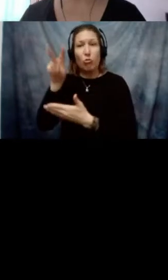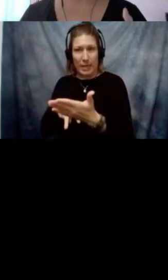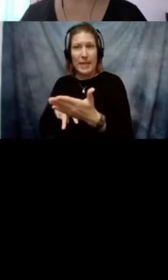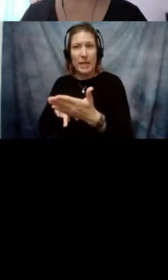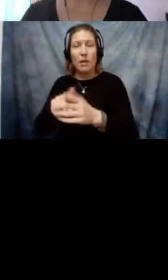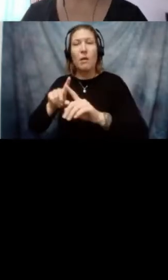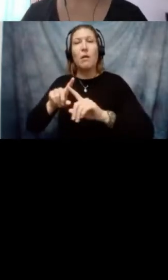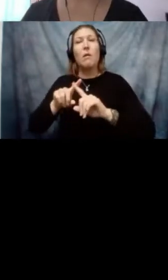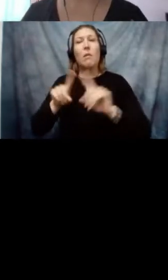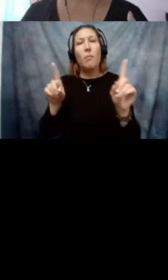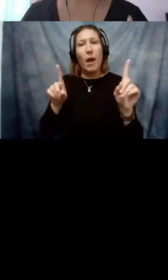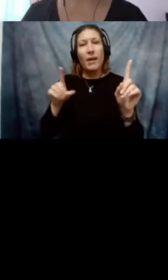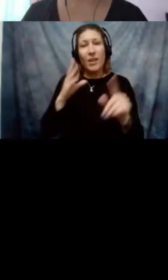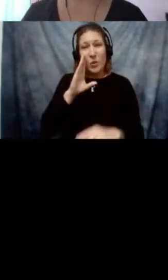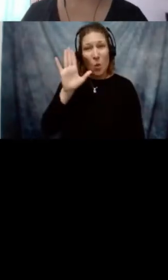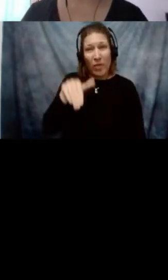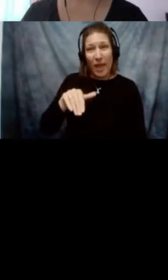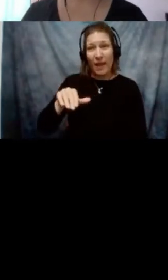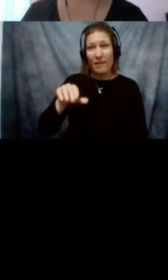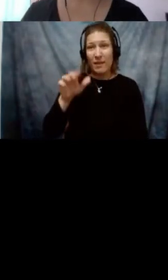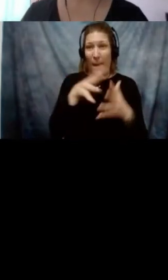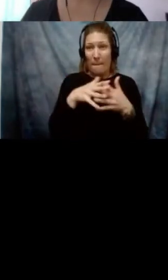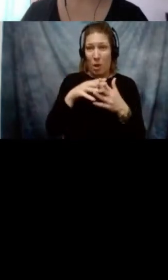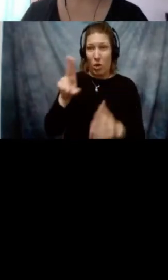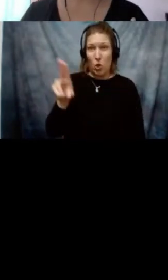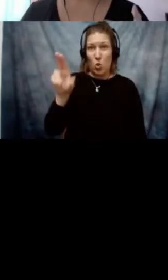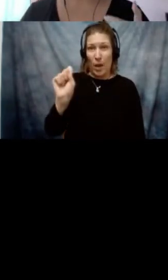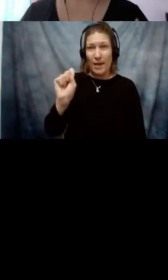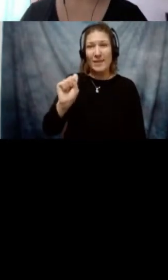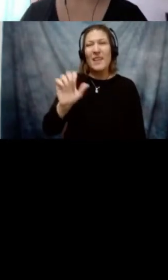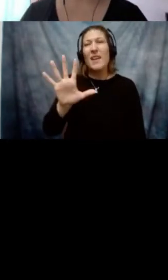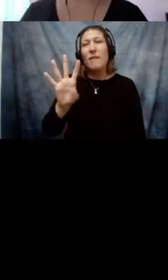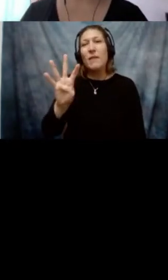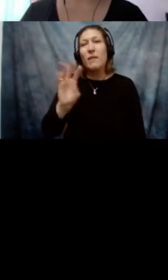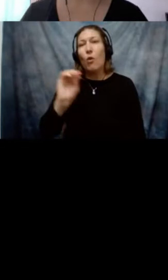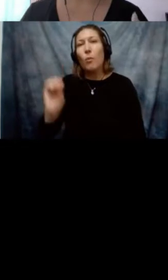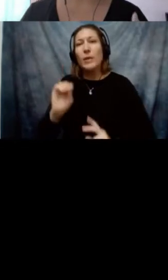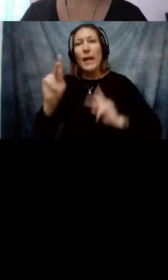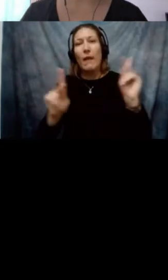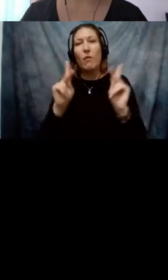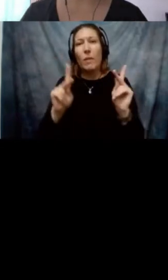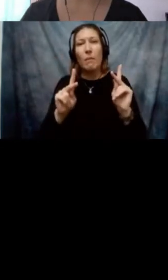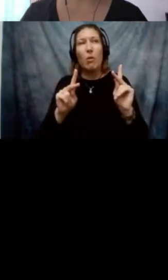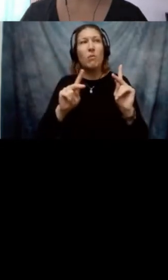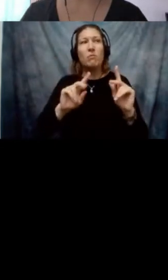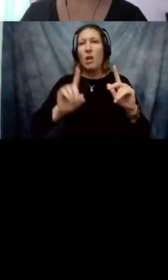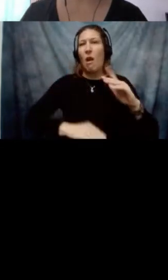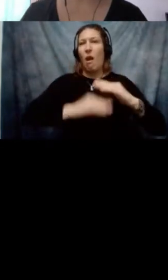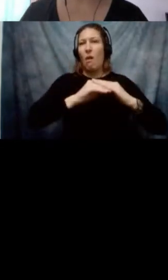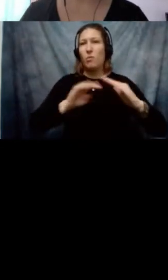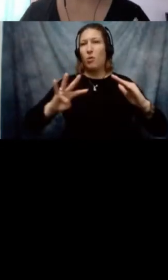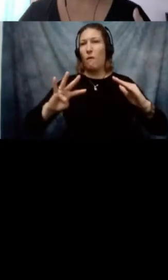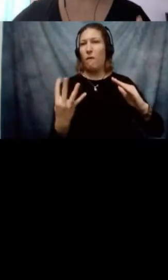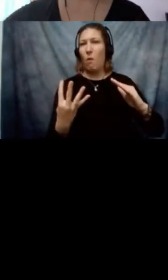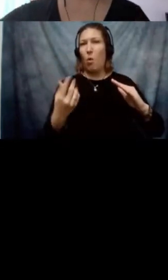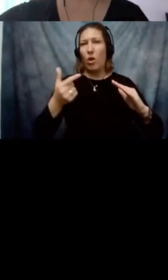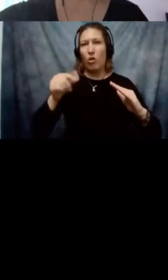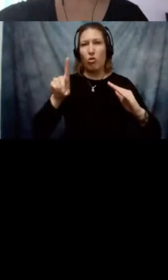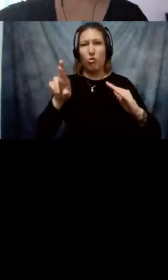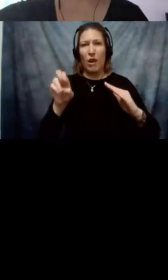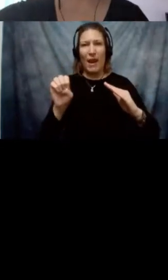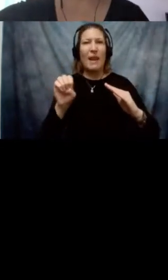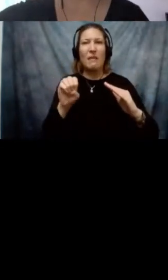5th grade reading level or below? Think about the people in our class. Who does that relate to? We're also thinking